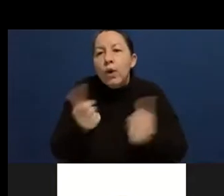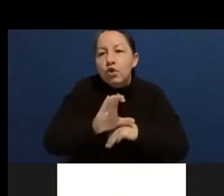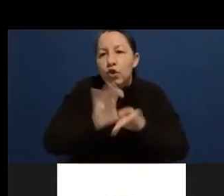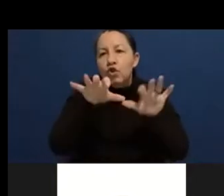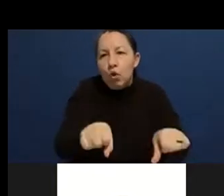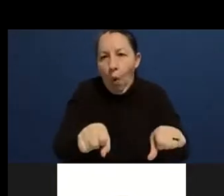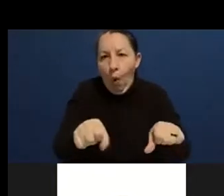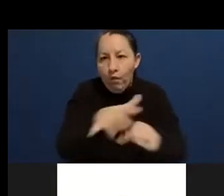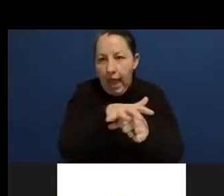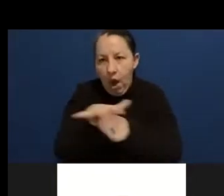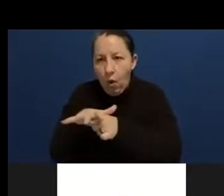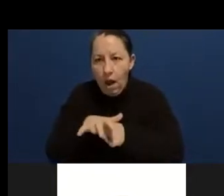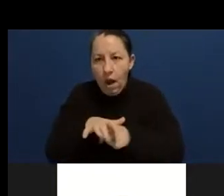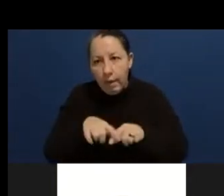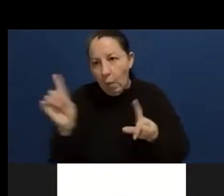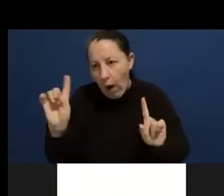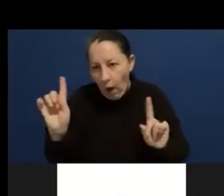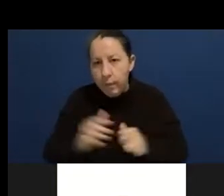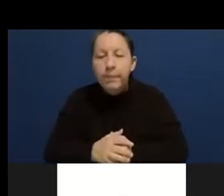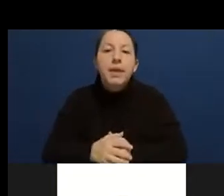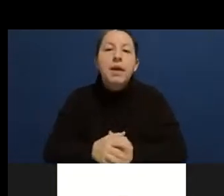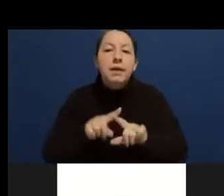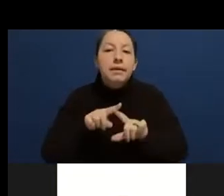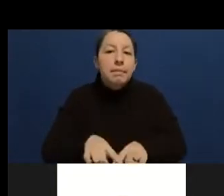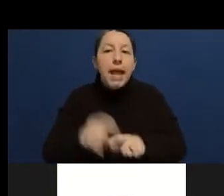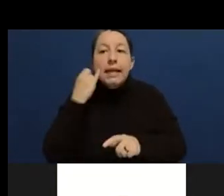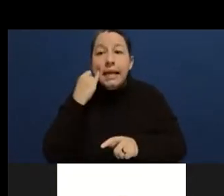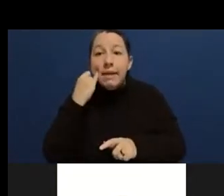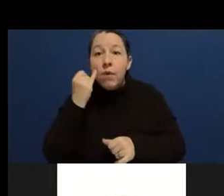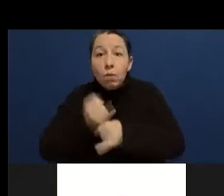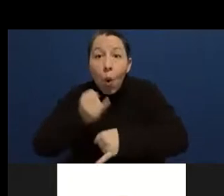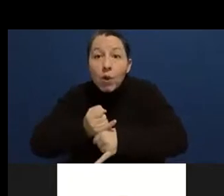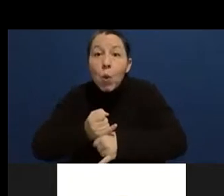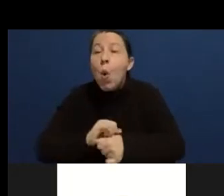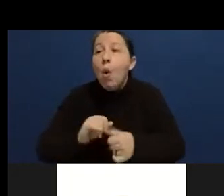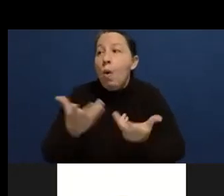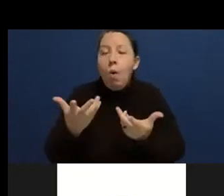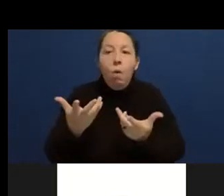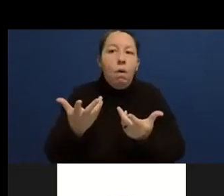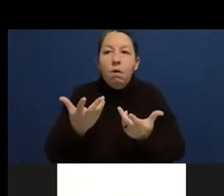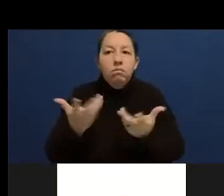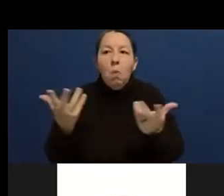dependent upon whether there were boarding schools or what that looked like upon contact.